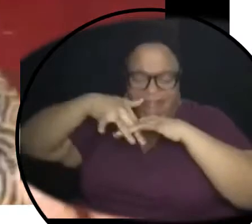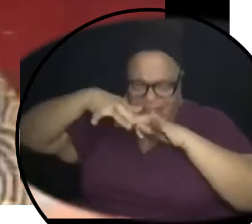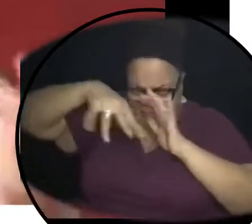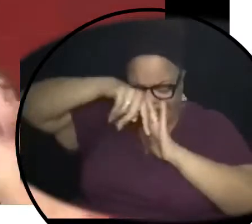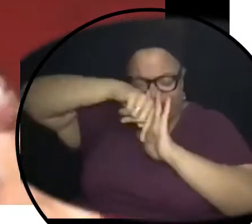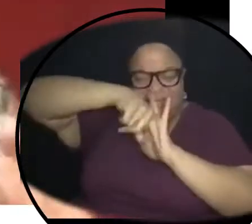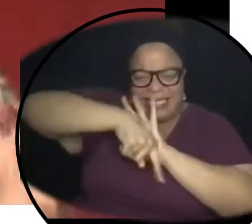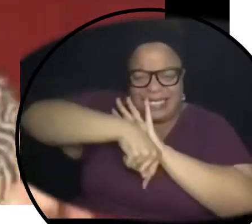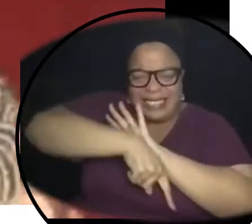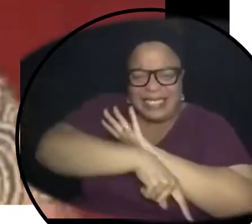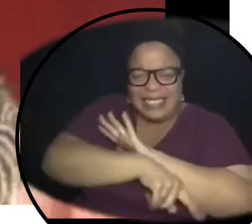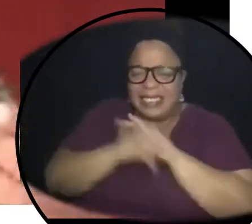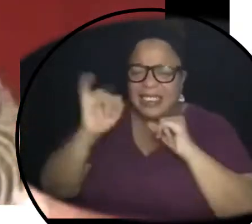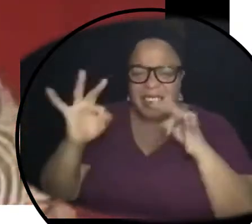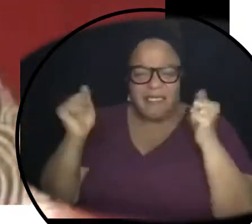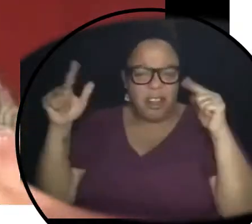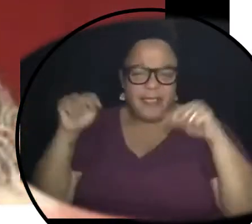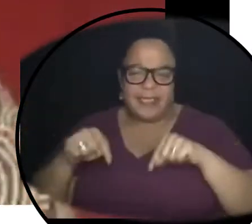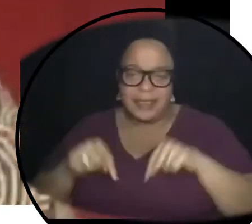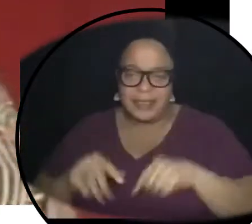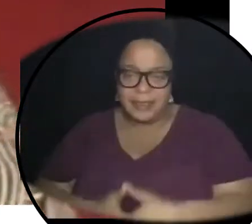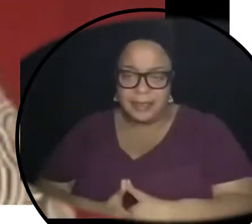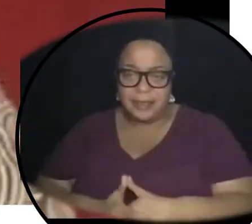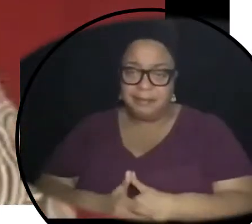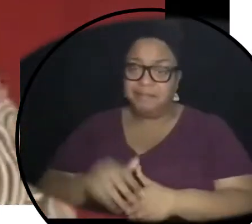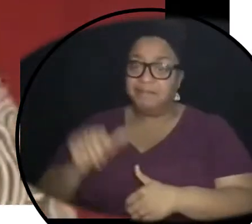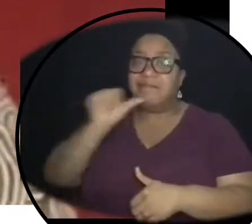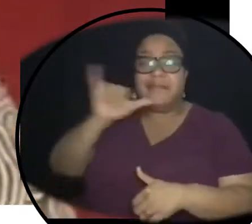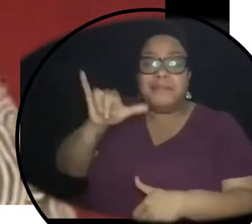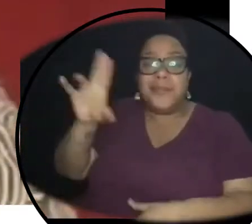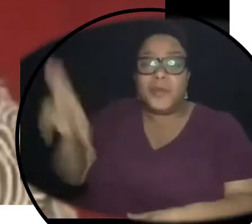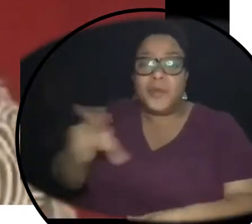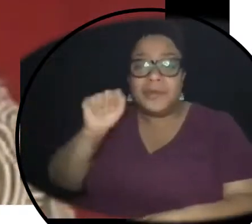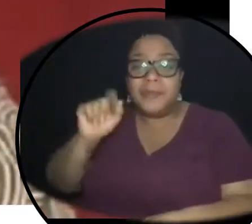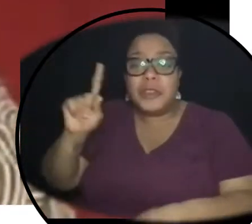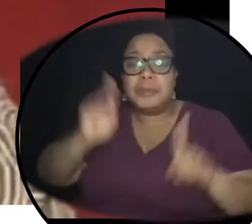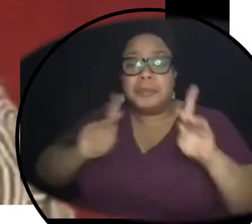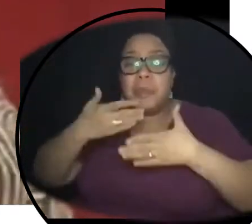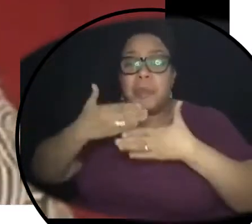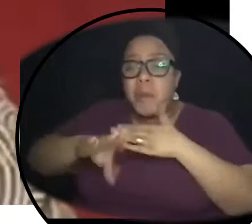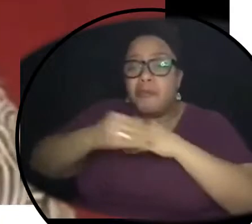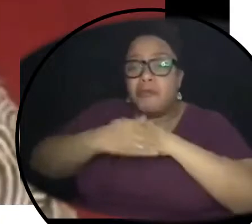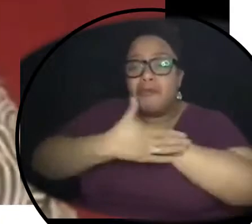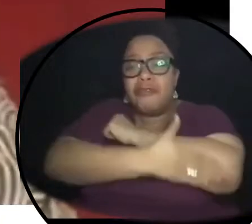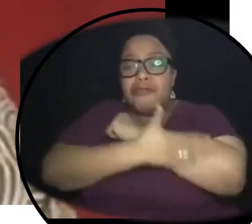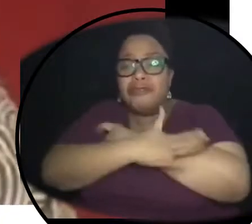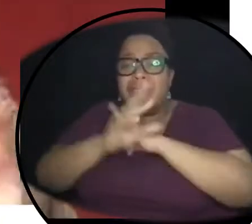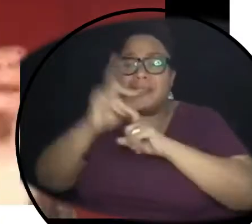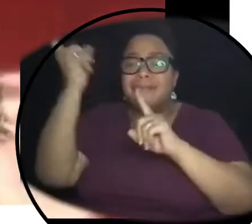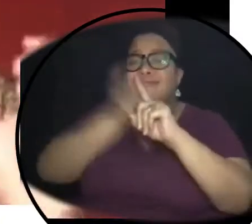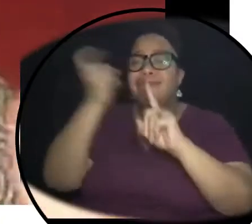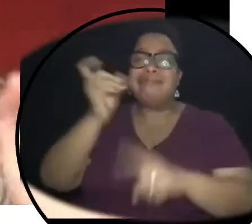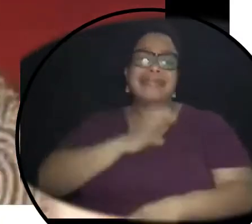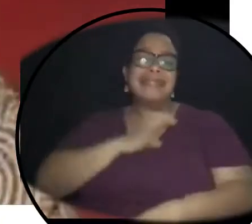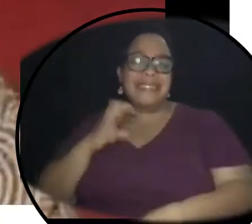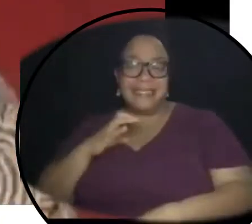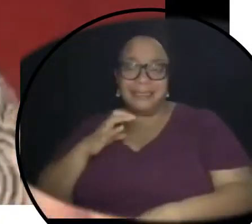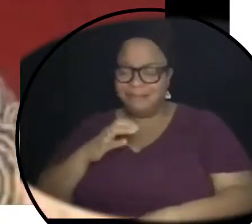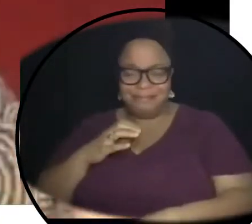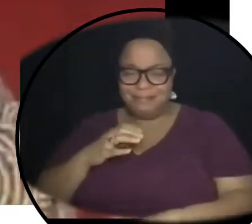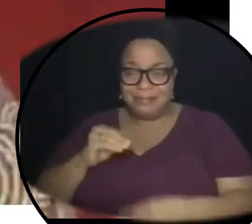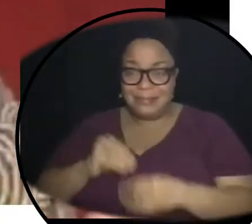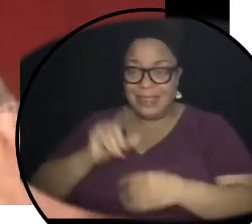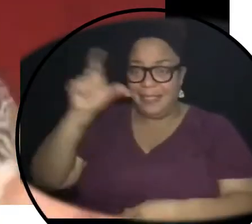that means in the present moment is that someone like myself was born in Italy, foreign. That also